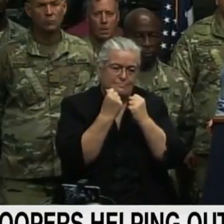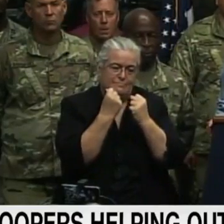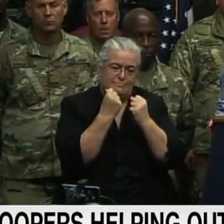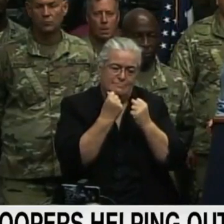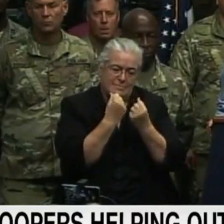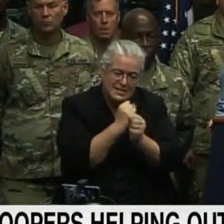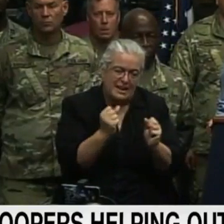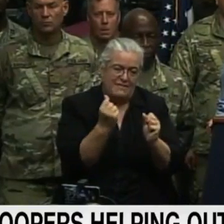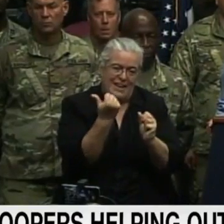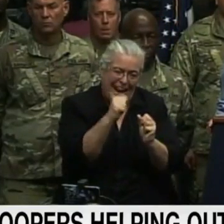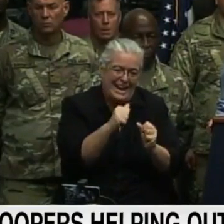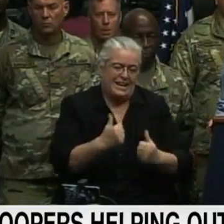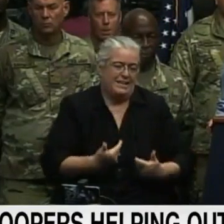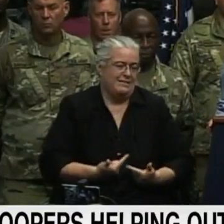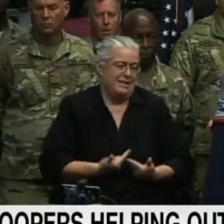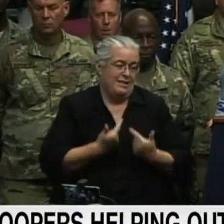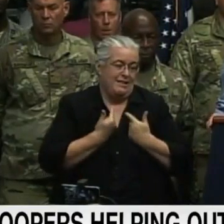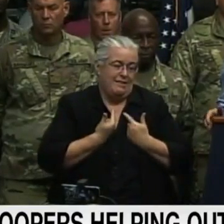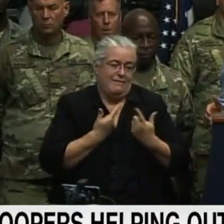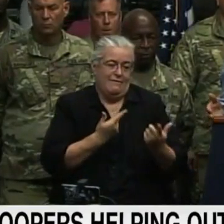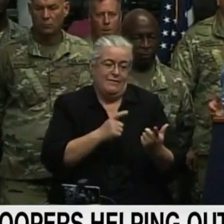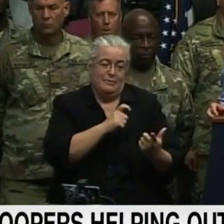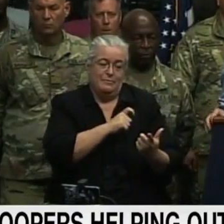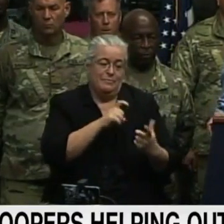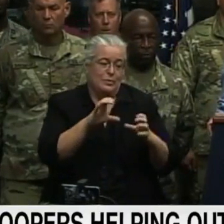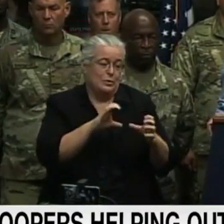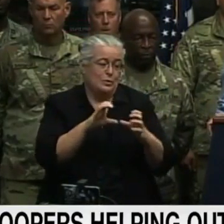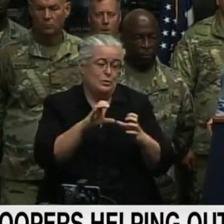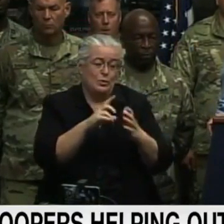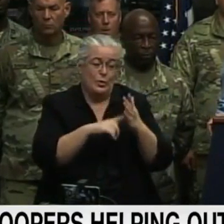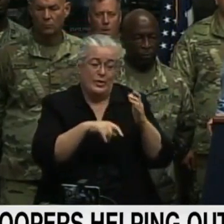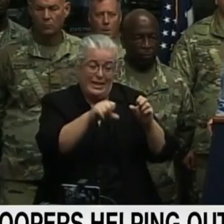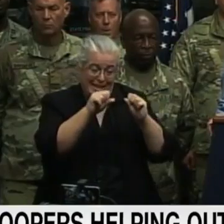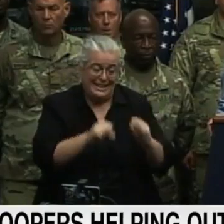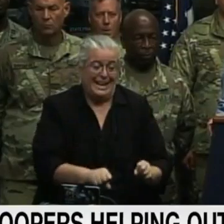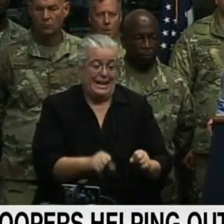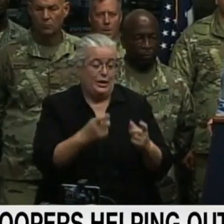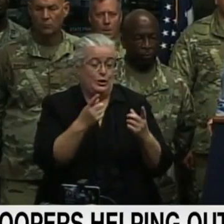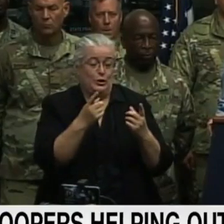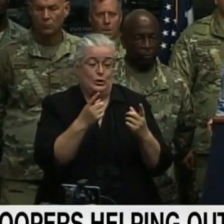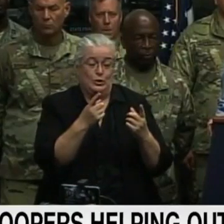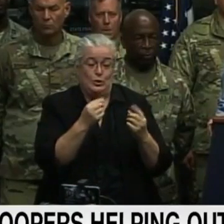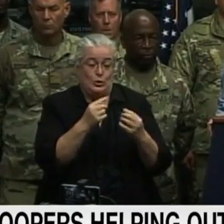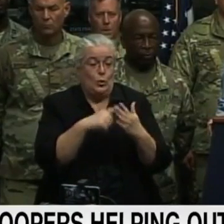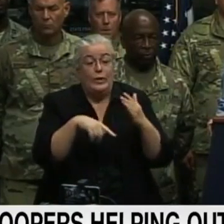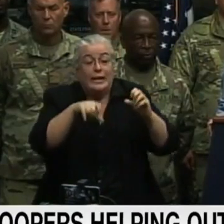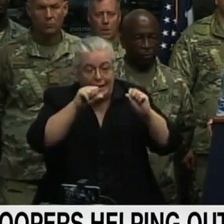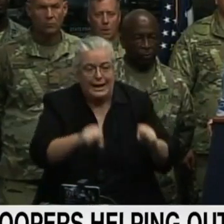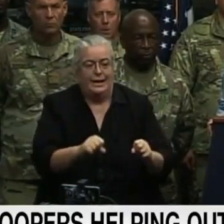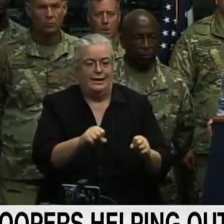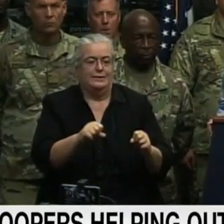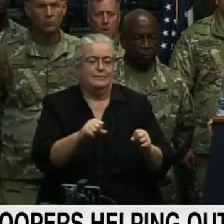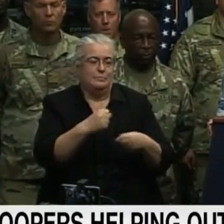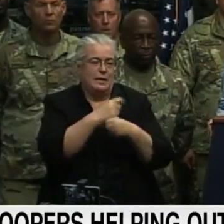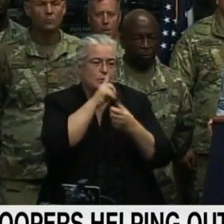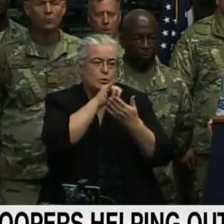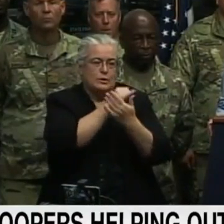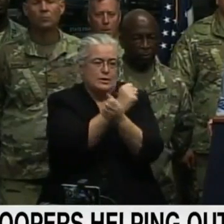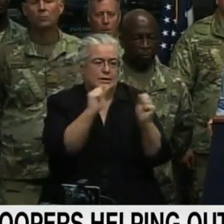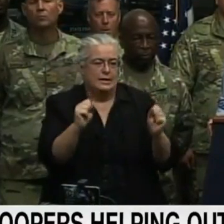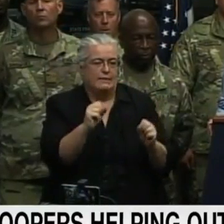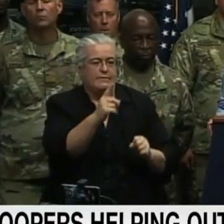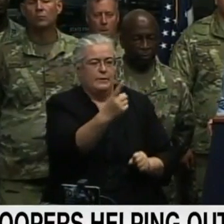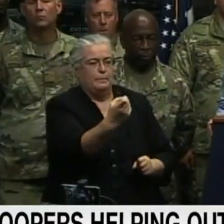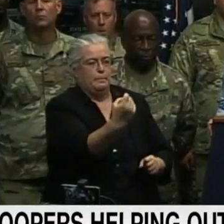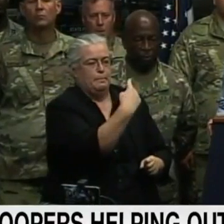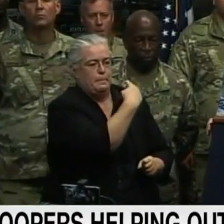and I think they're going to continue as long as they can to do everything they can to get people to safety. What can people do